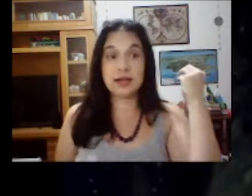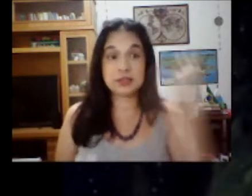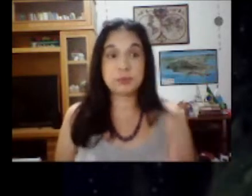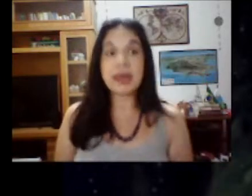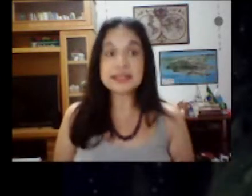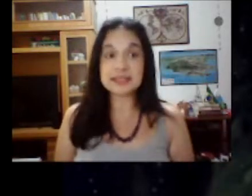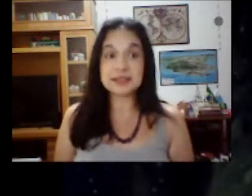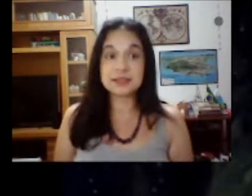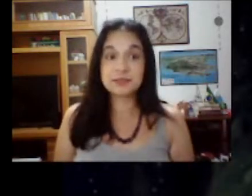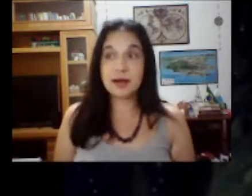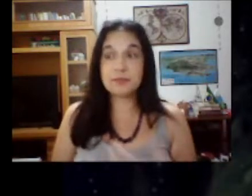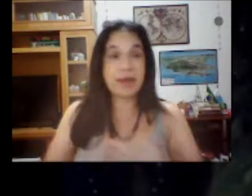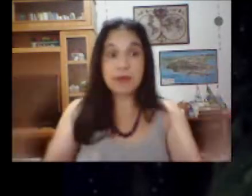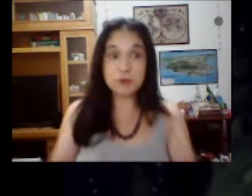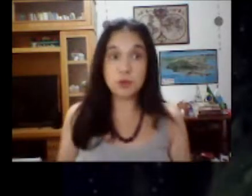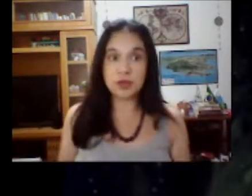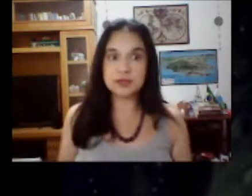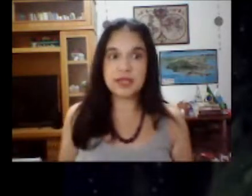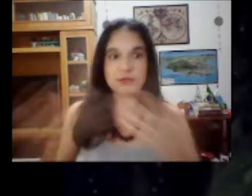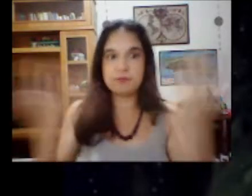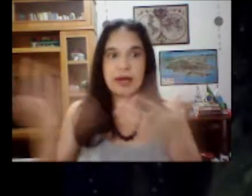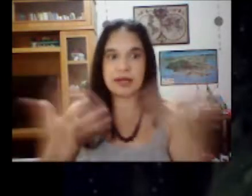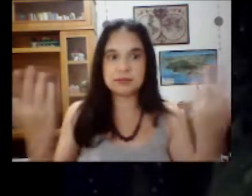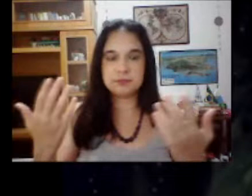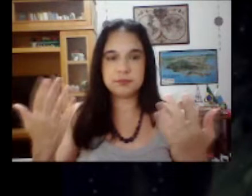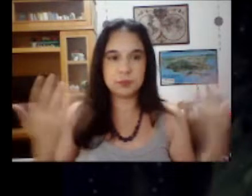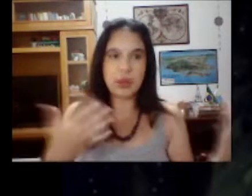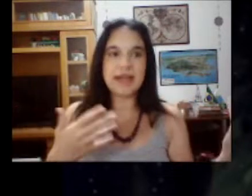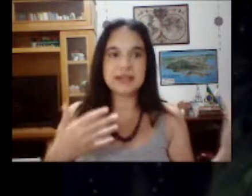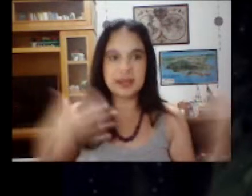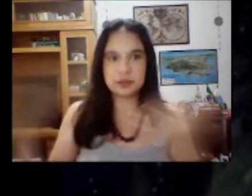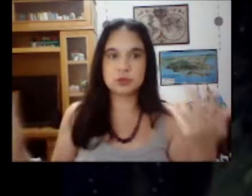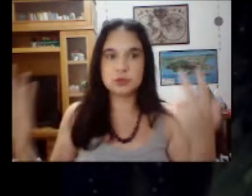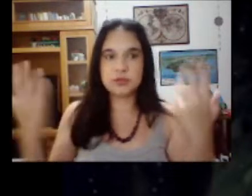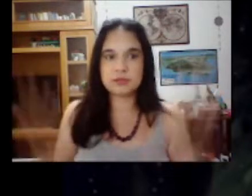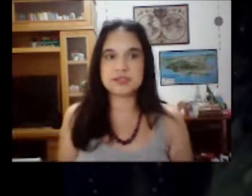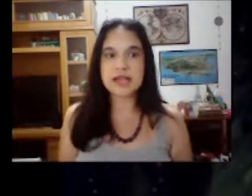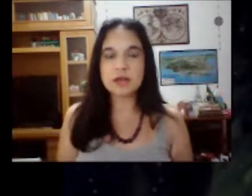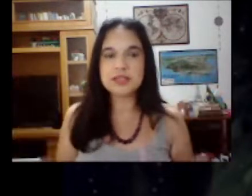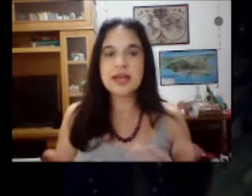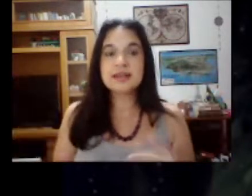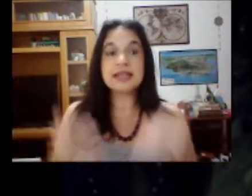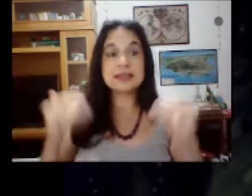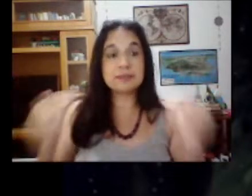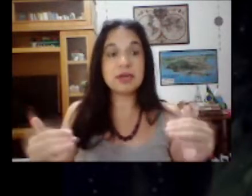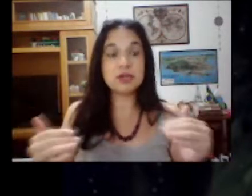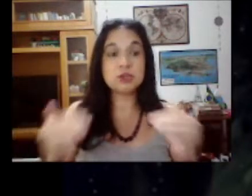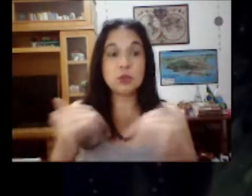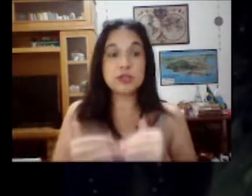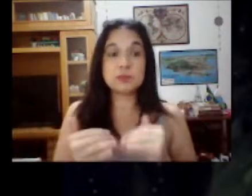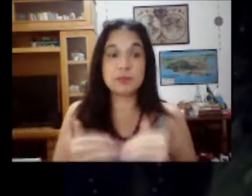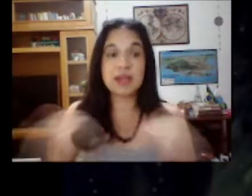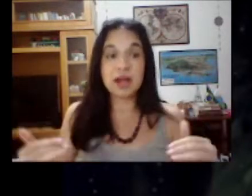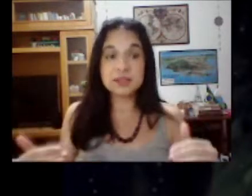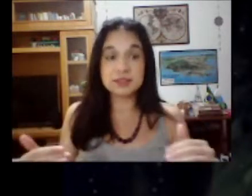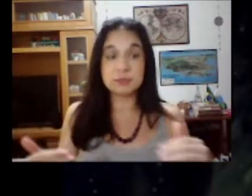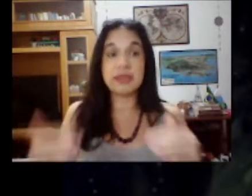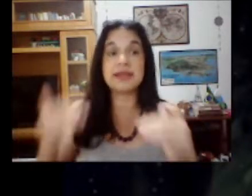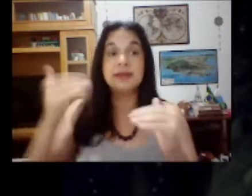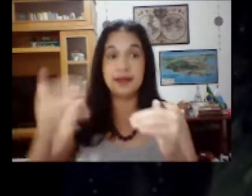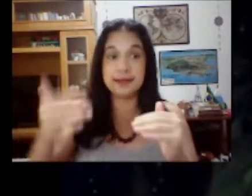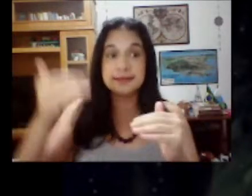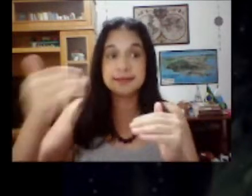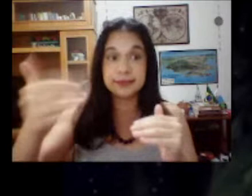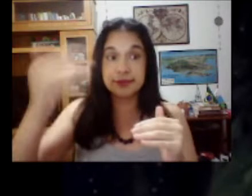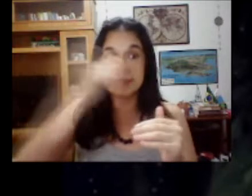was expected by everyone, even by the bride and the groom themselves, that the marriage wouldn't be